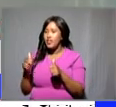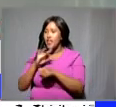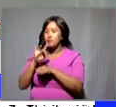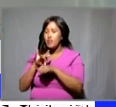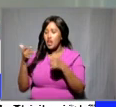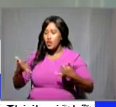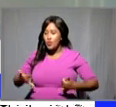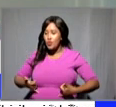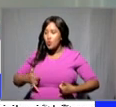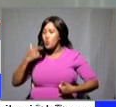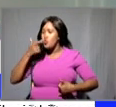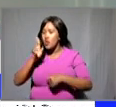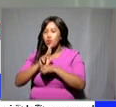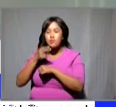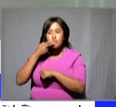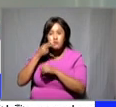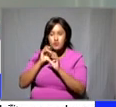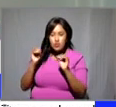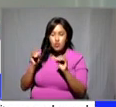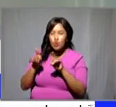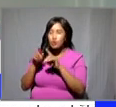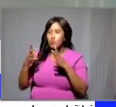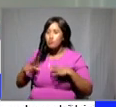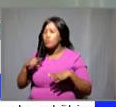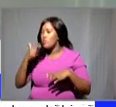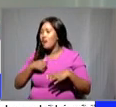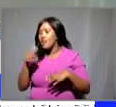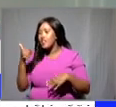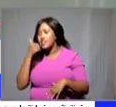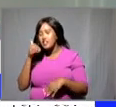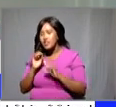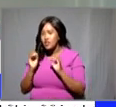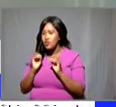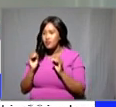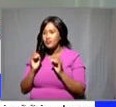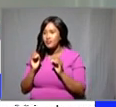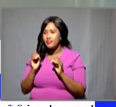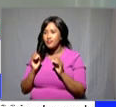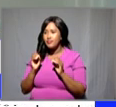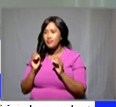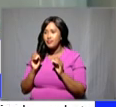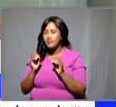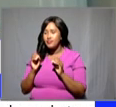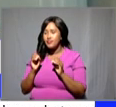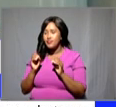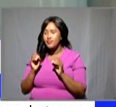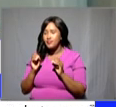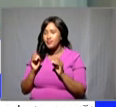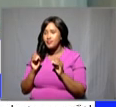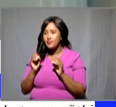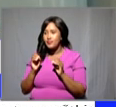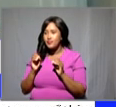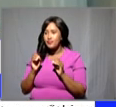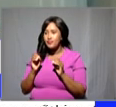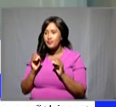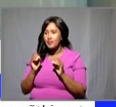dwethe ale matagushagia thigara na ale matari na mirimo igira mahotomia. You're likely to recover with symptoms similar to myself. I started feeling